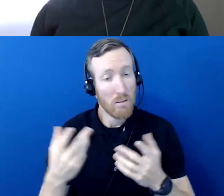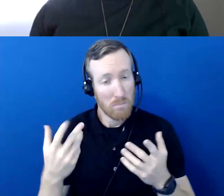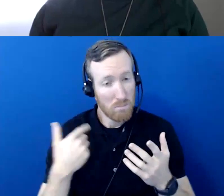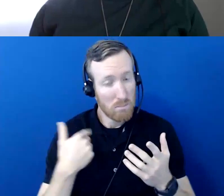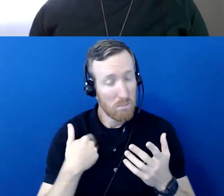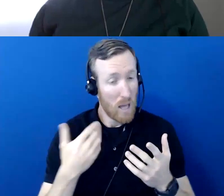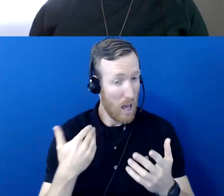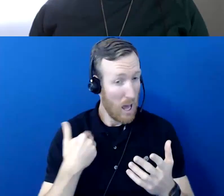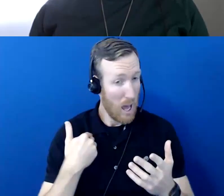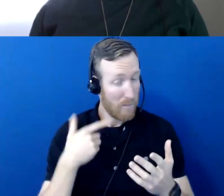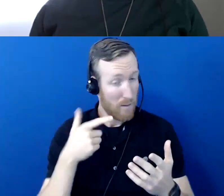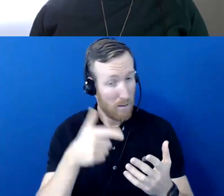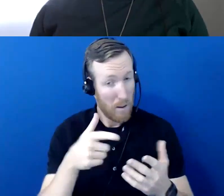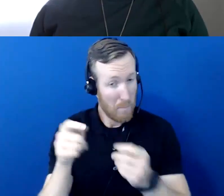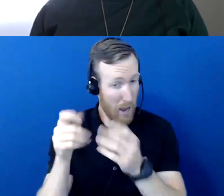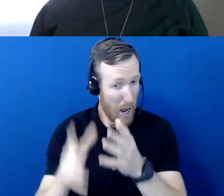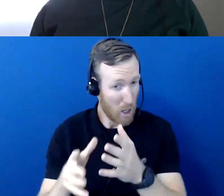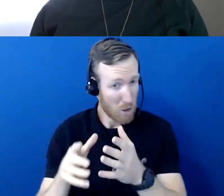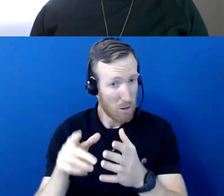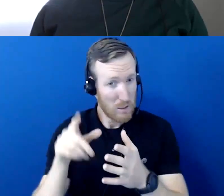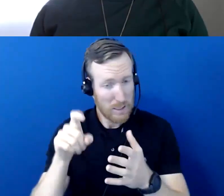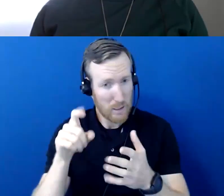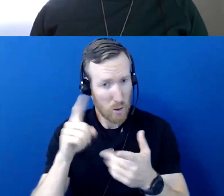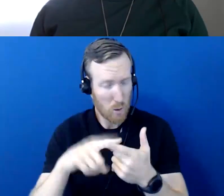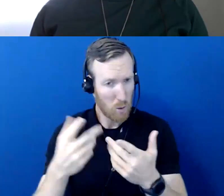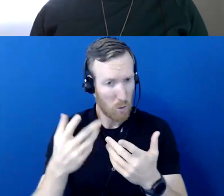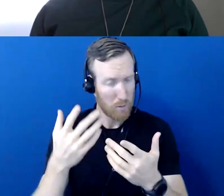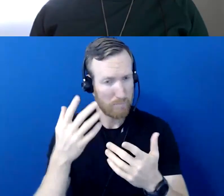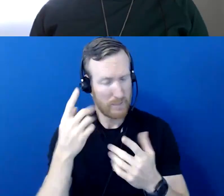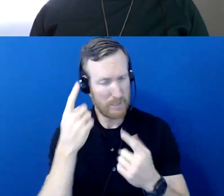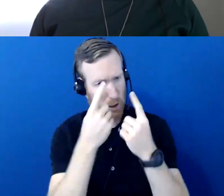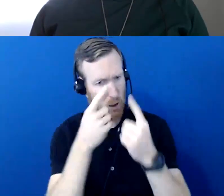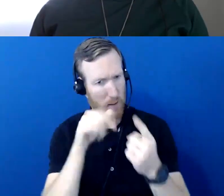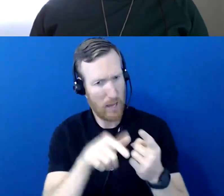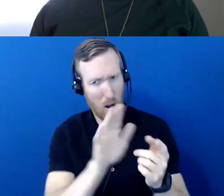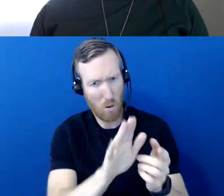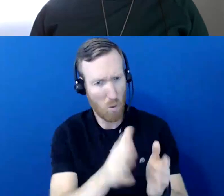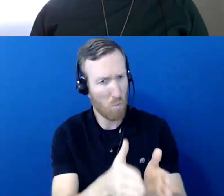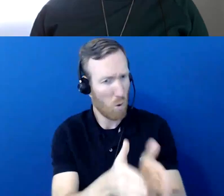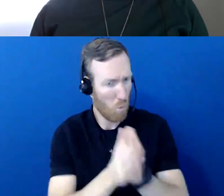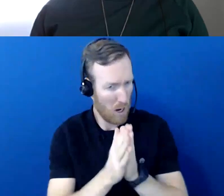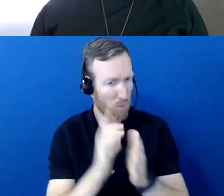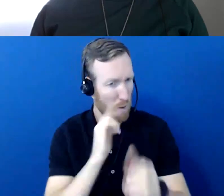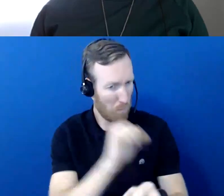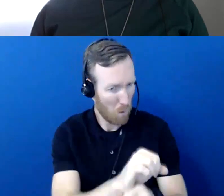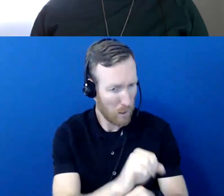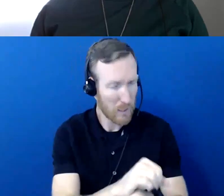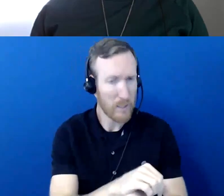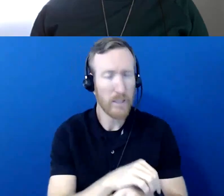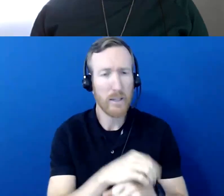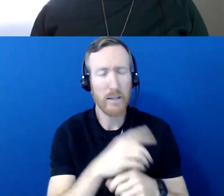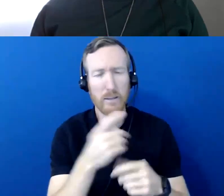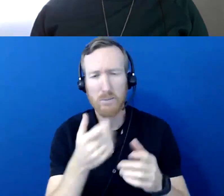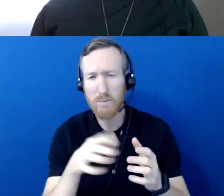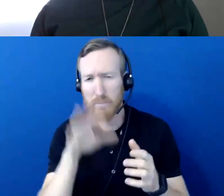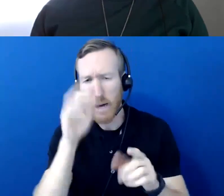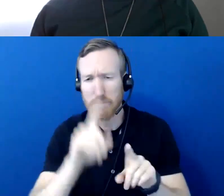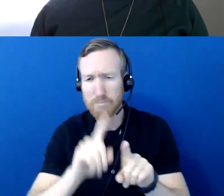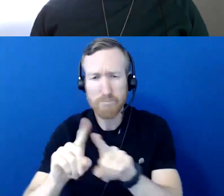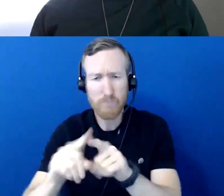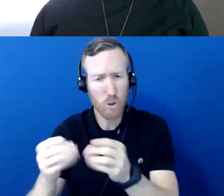a manager that needs to open to considering the request and open to really explore solutions with